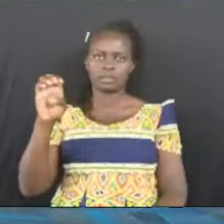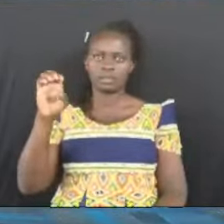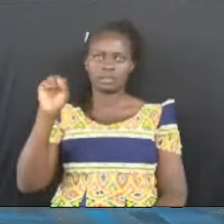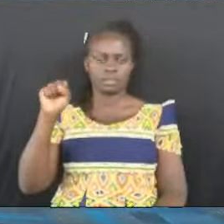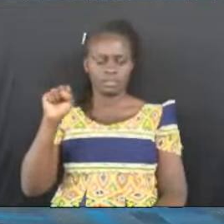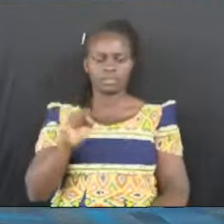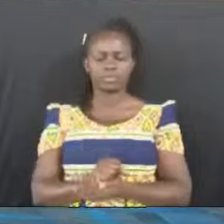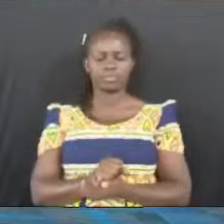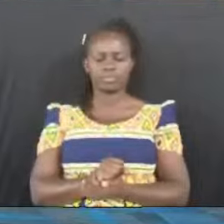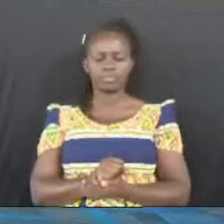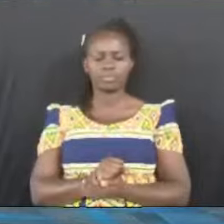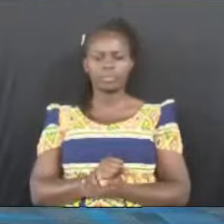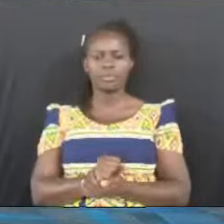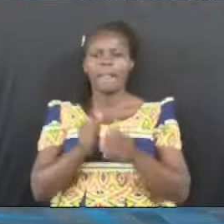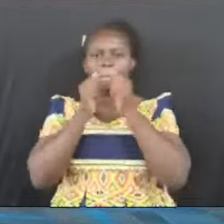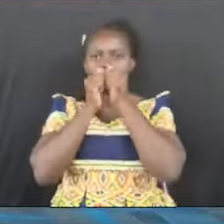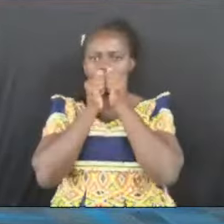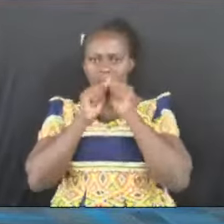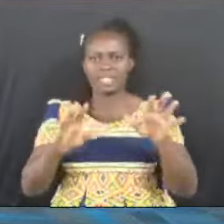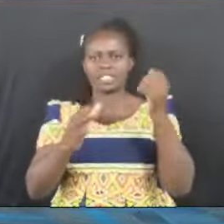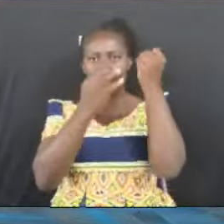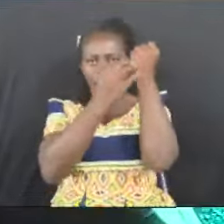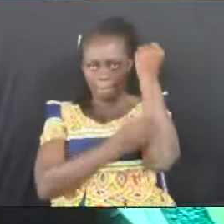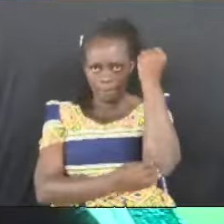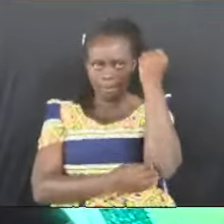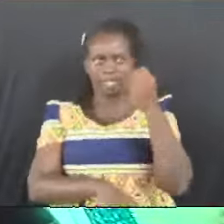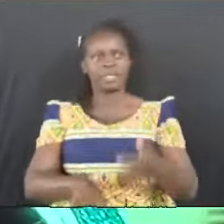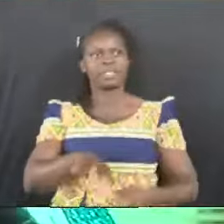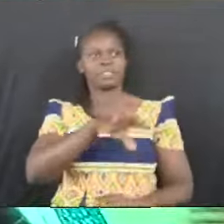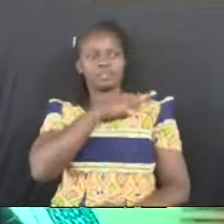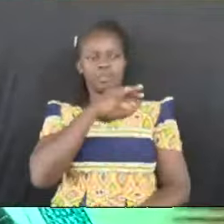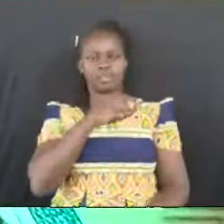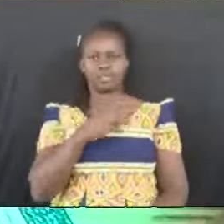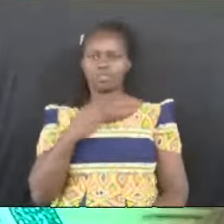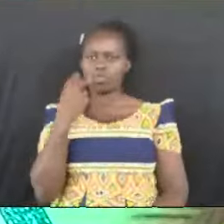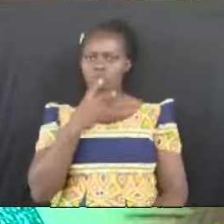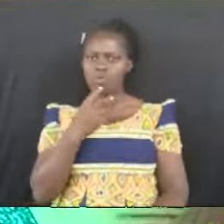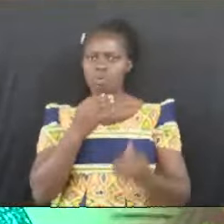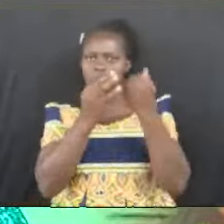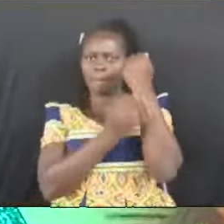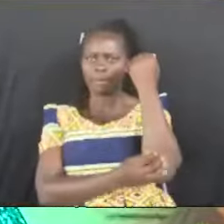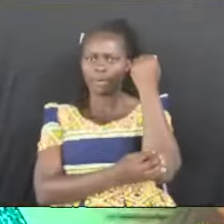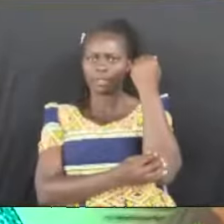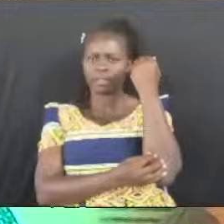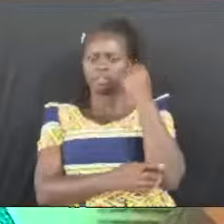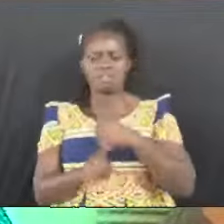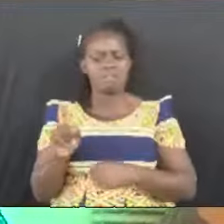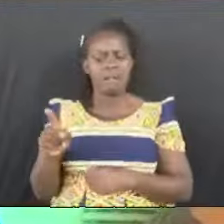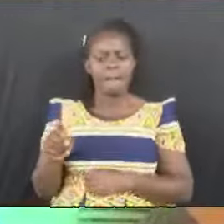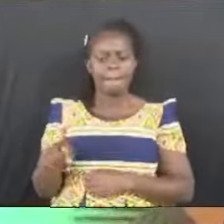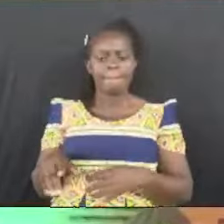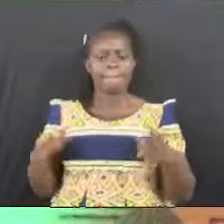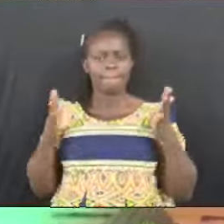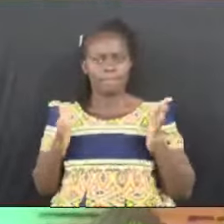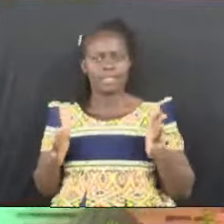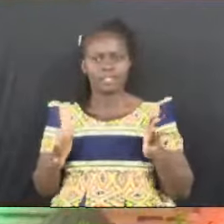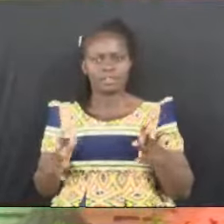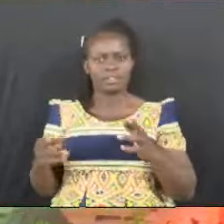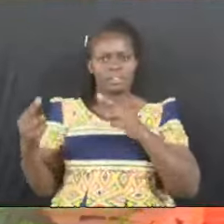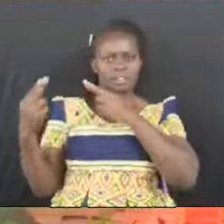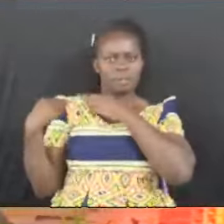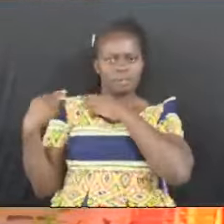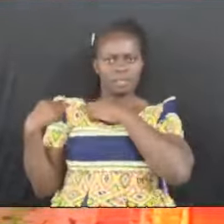the poor in spirit? That means someone totally dependent on the Father. And this is our